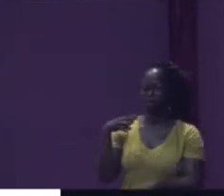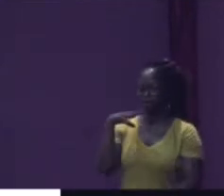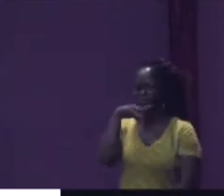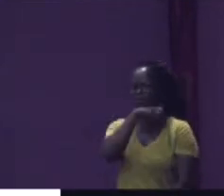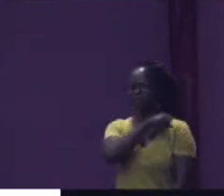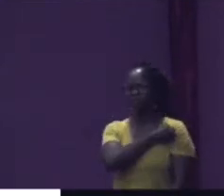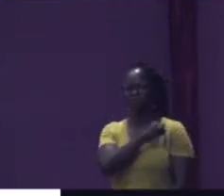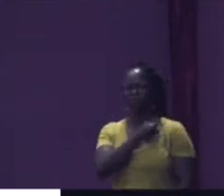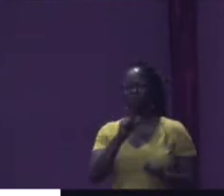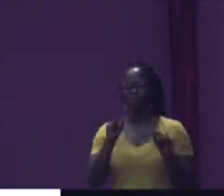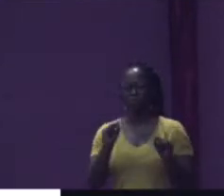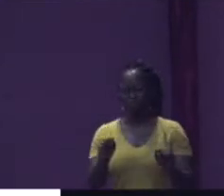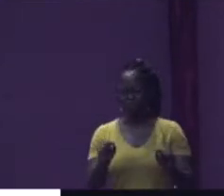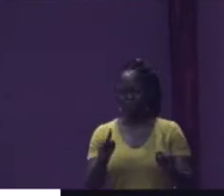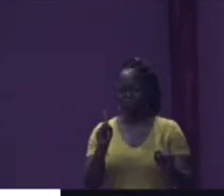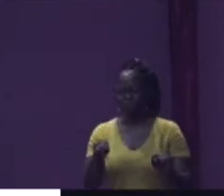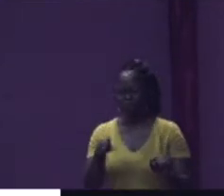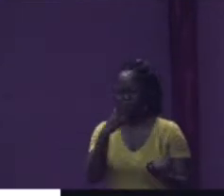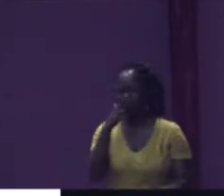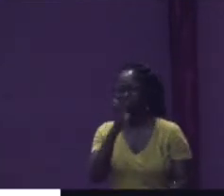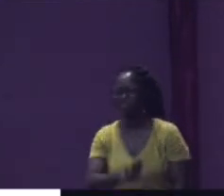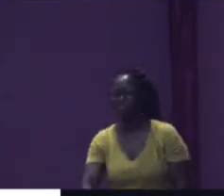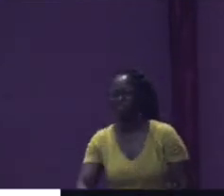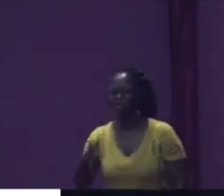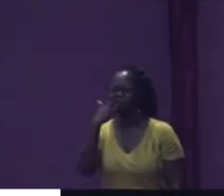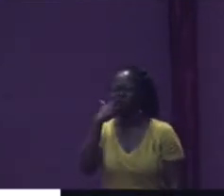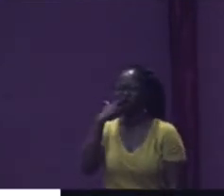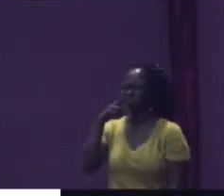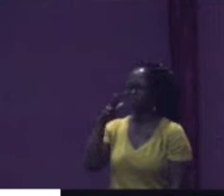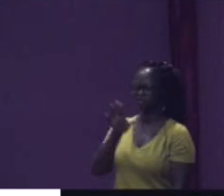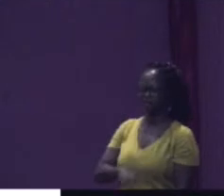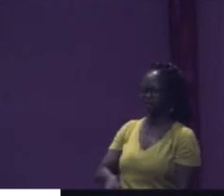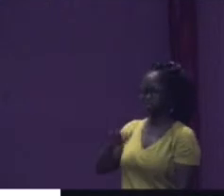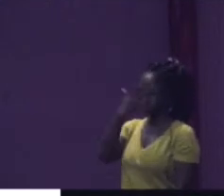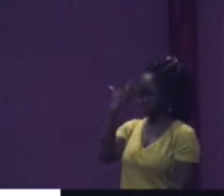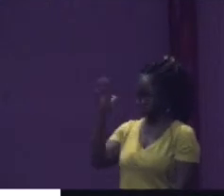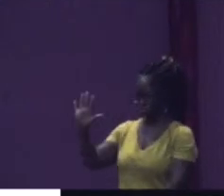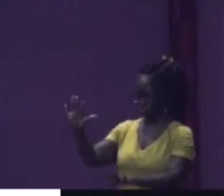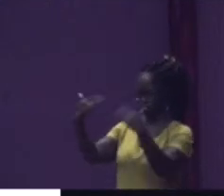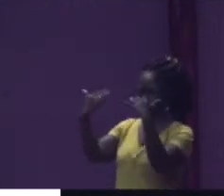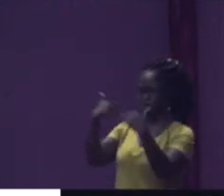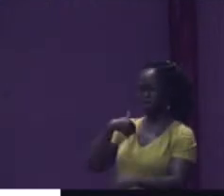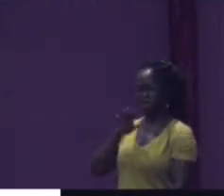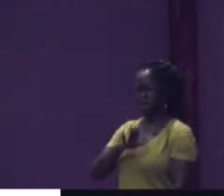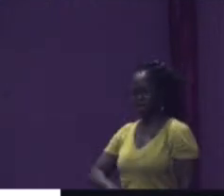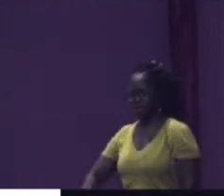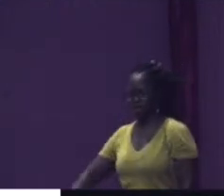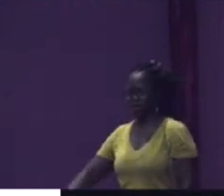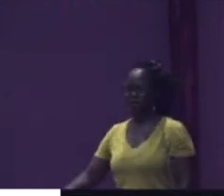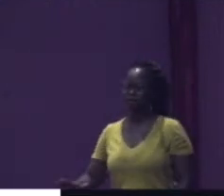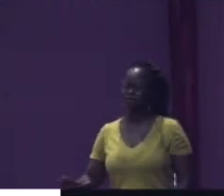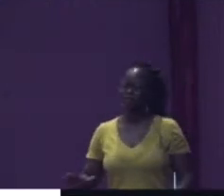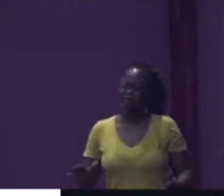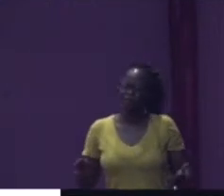children. And the nurses, of course, are oblivious to this.